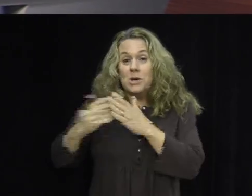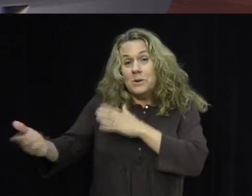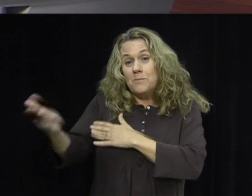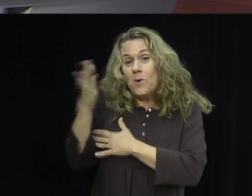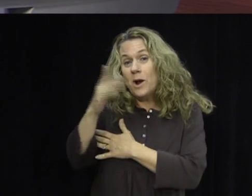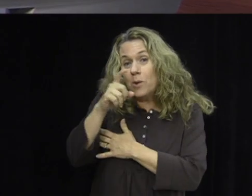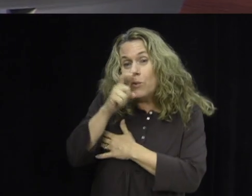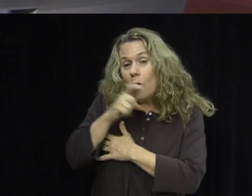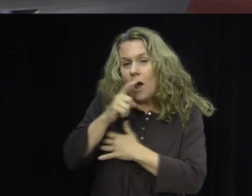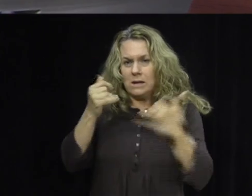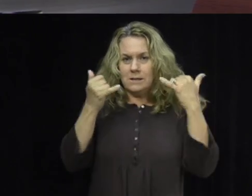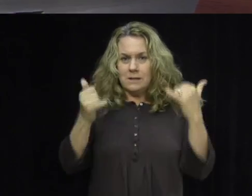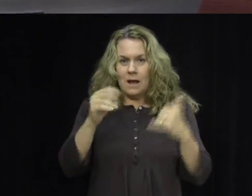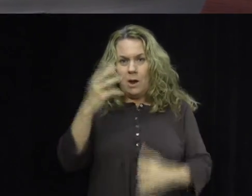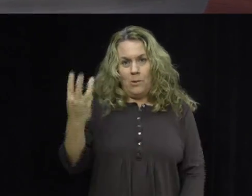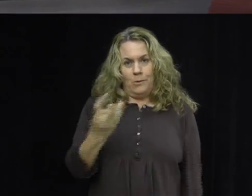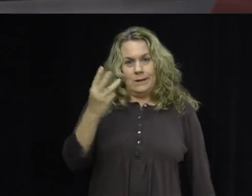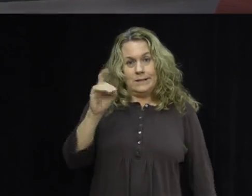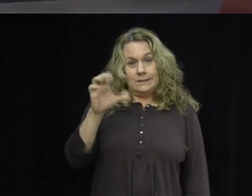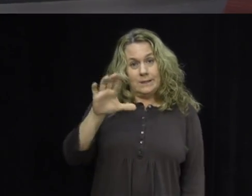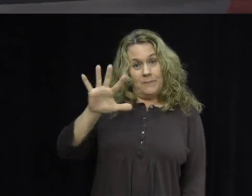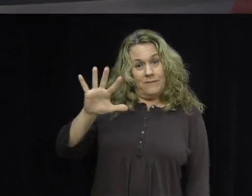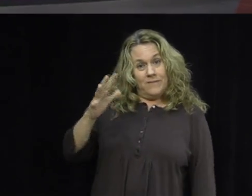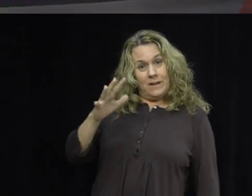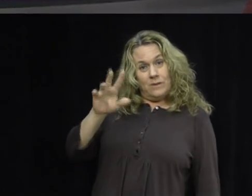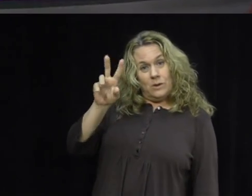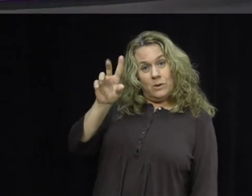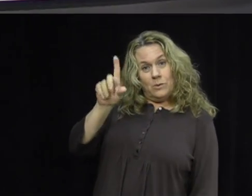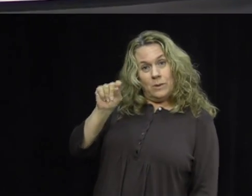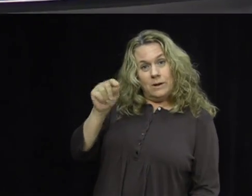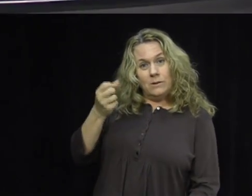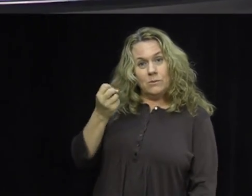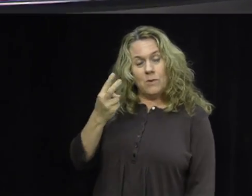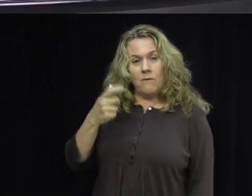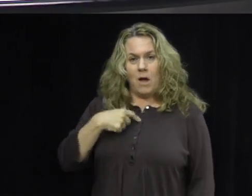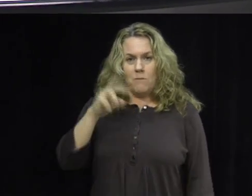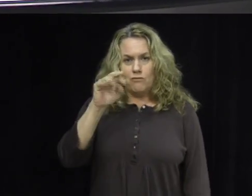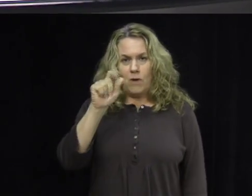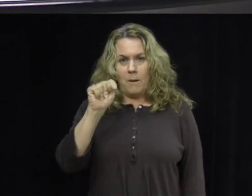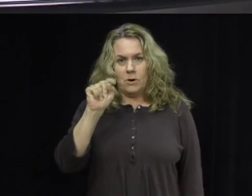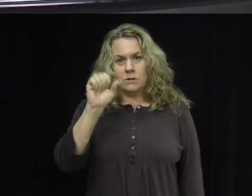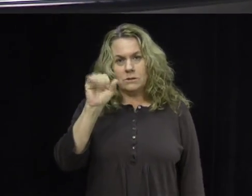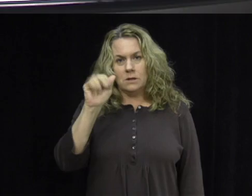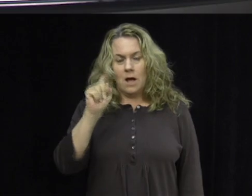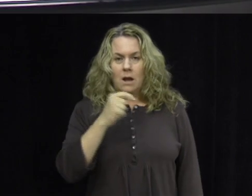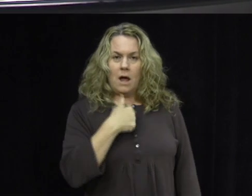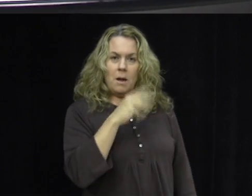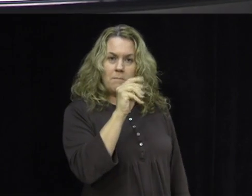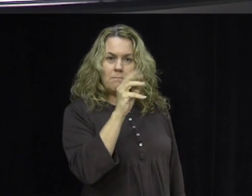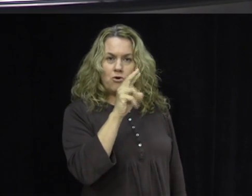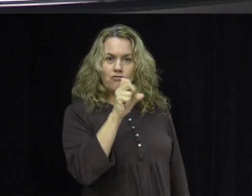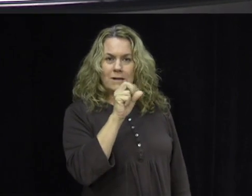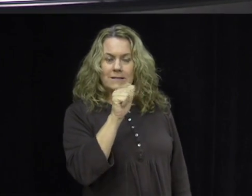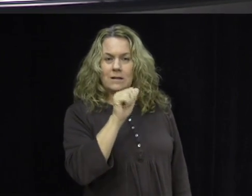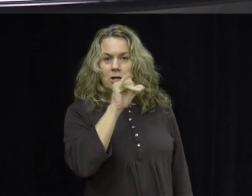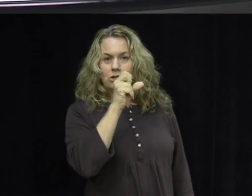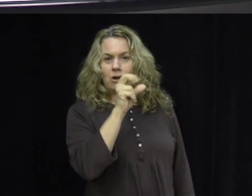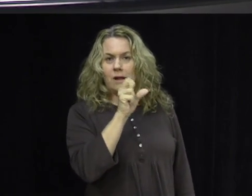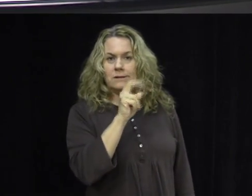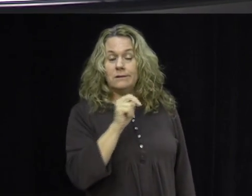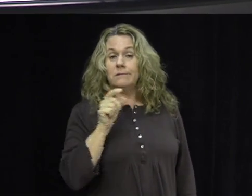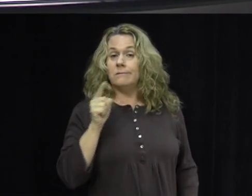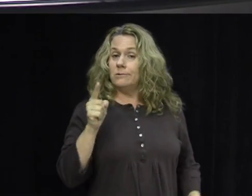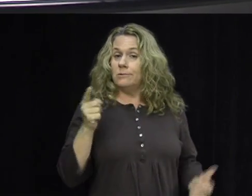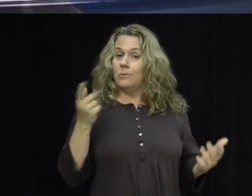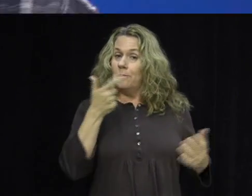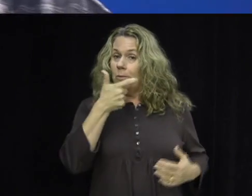Good morning, Warhawks. Today is Wednesday, December 5th, 2012. I'm Robert Scott. And I'm Marissa Johnson, and you're watching the Hawkeye